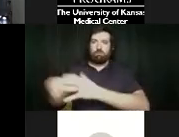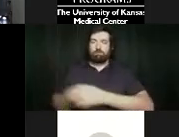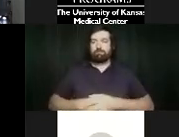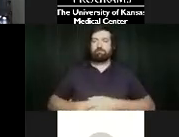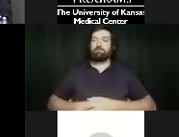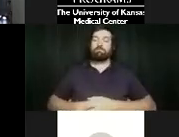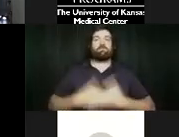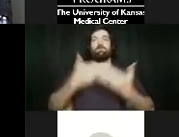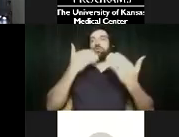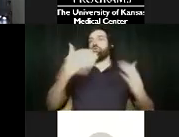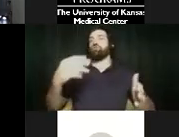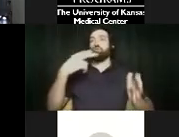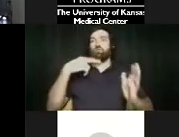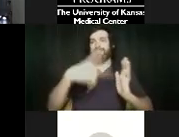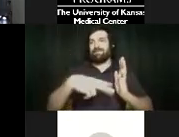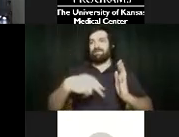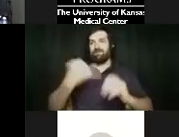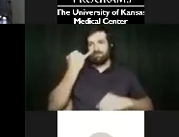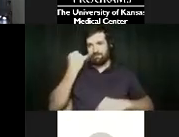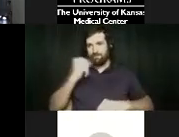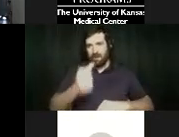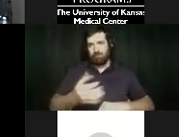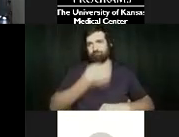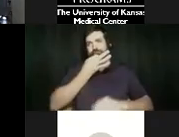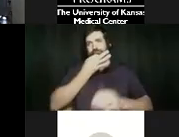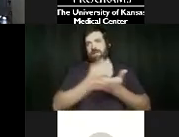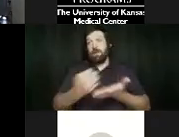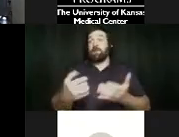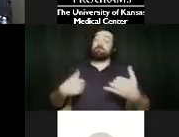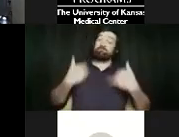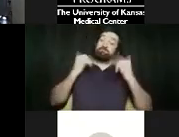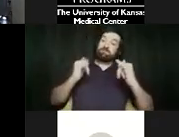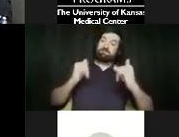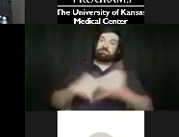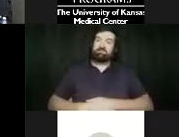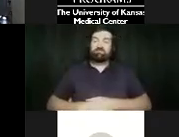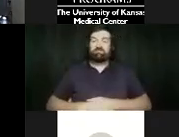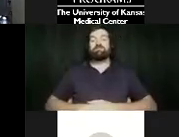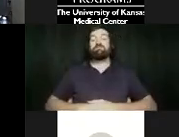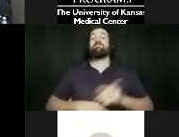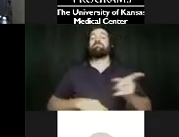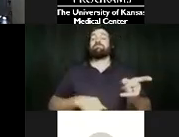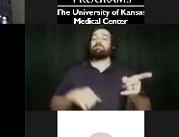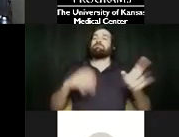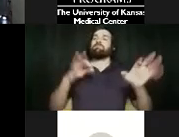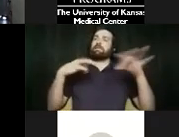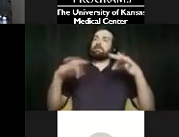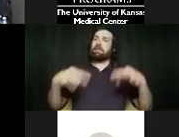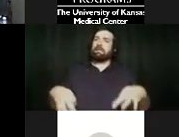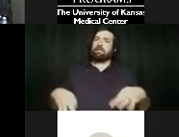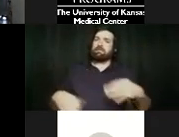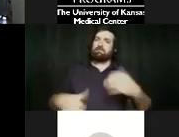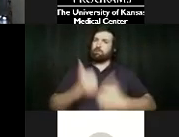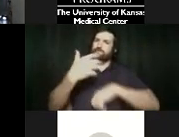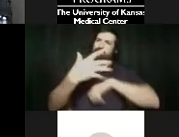read for a non-economist like you and I. And Dr. Sachs explains that for the lowest income communities